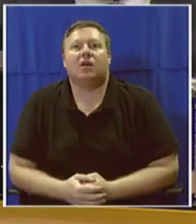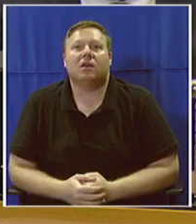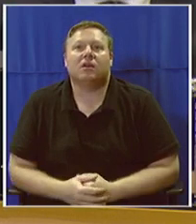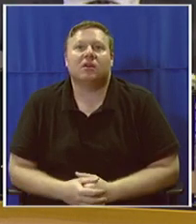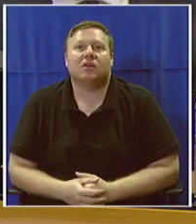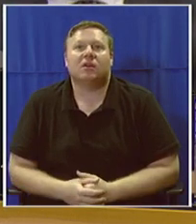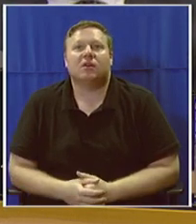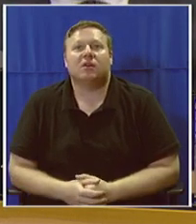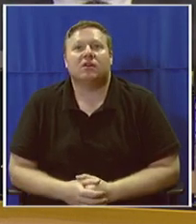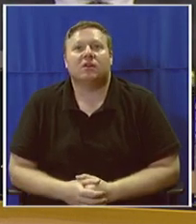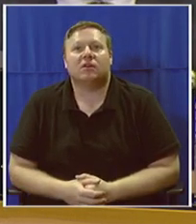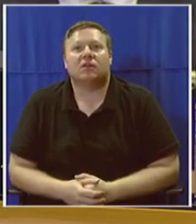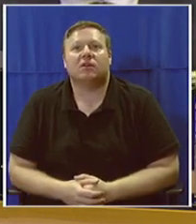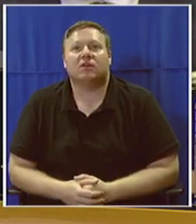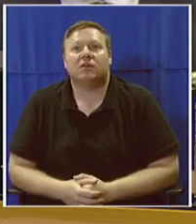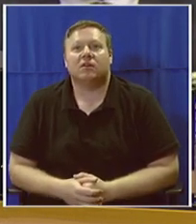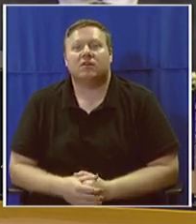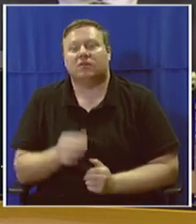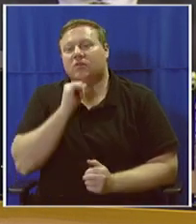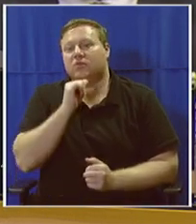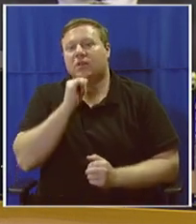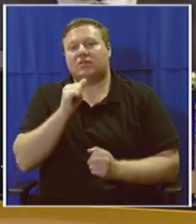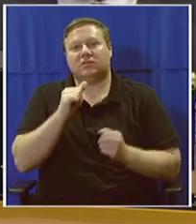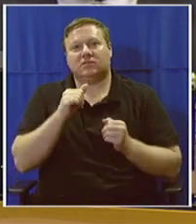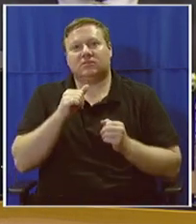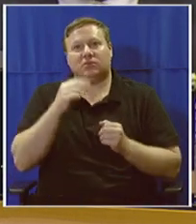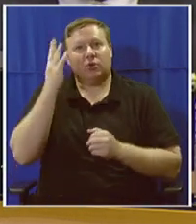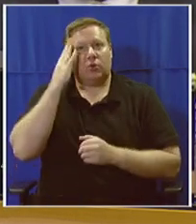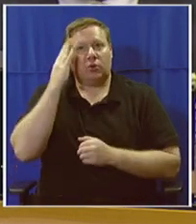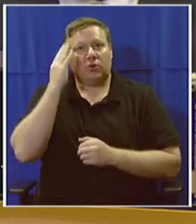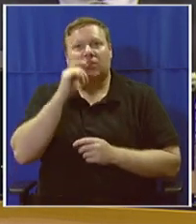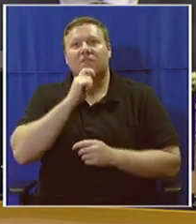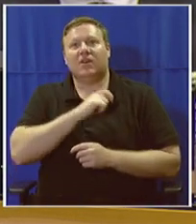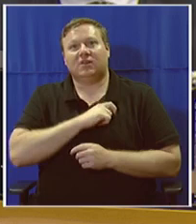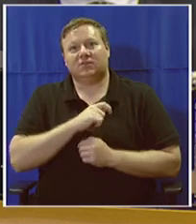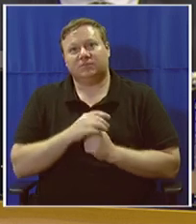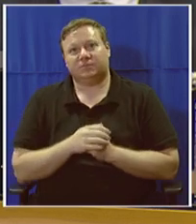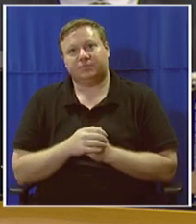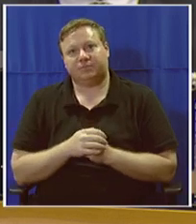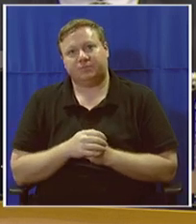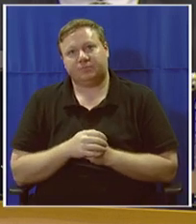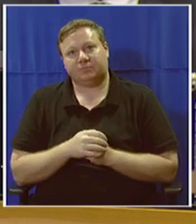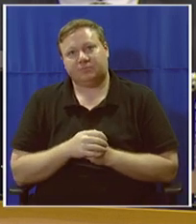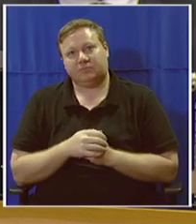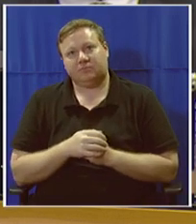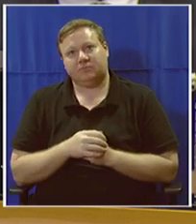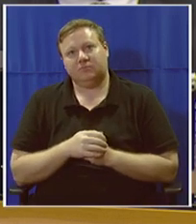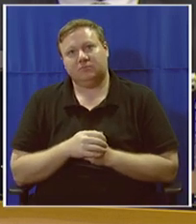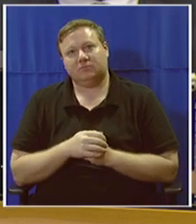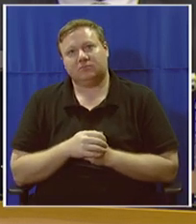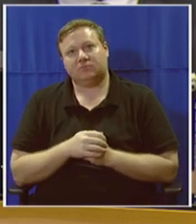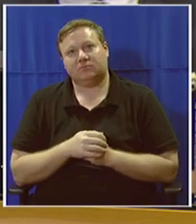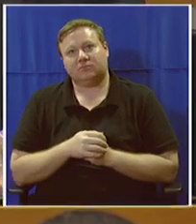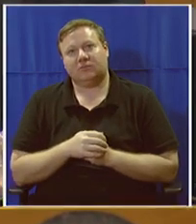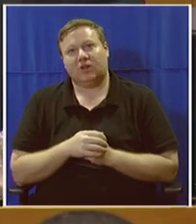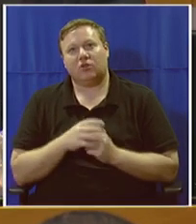Who doesn't acknowledge the fact that after we published the IRP, the rand strengthened from